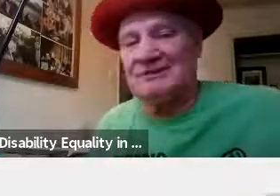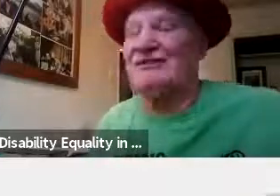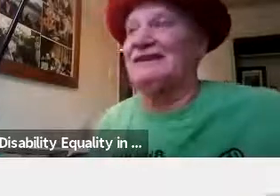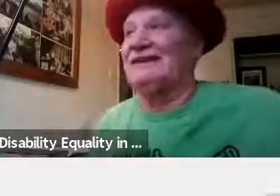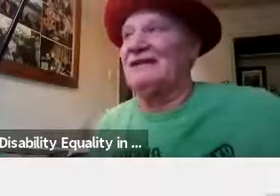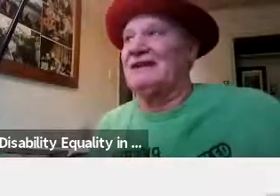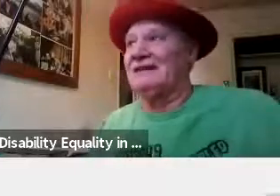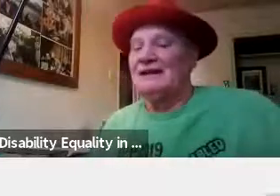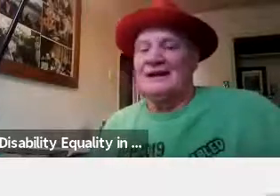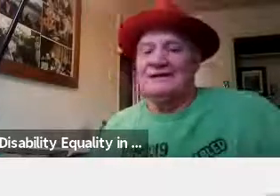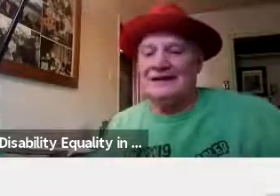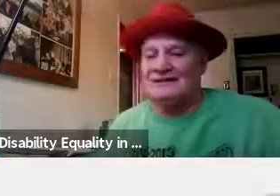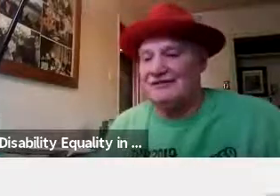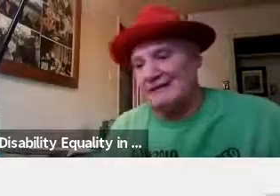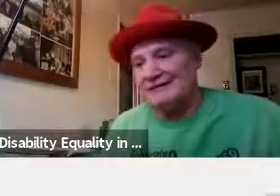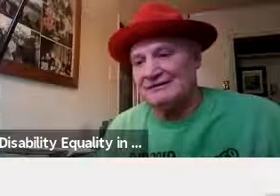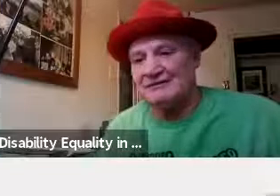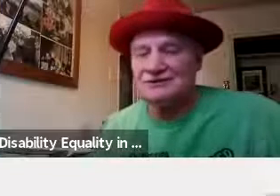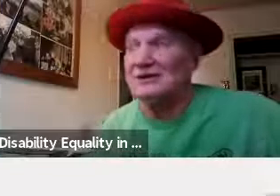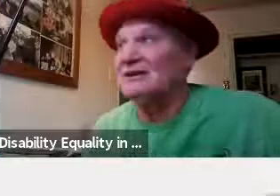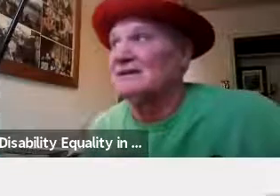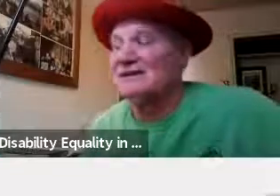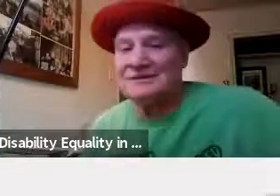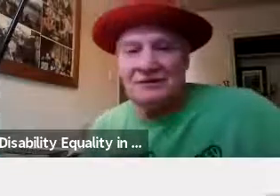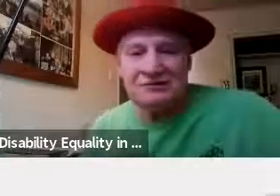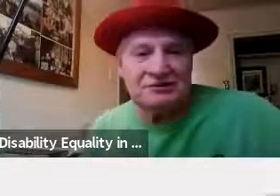interesting, we're just finding out that in the Native American